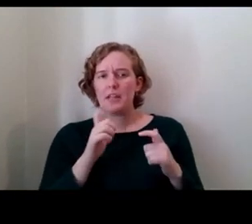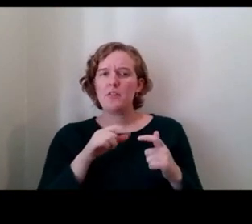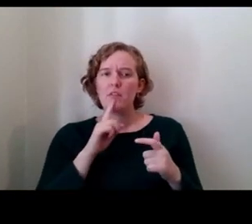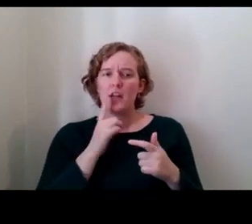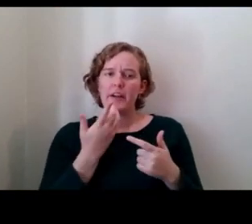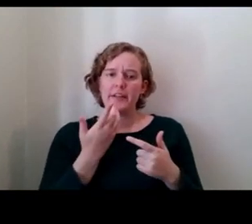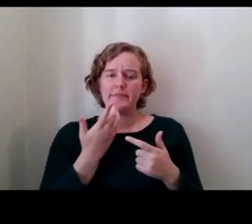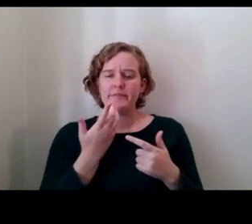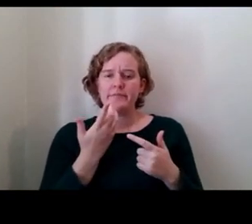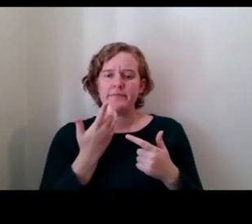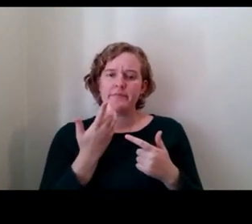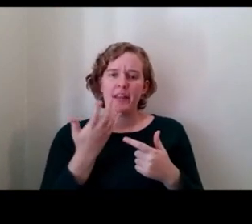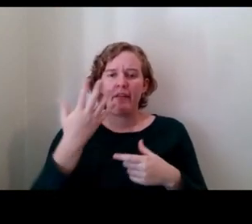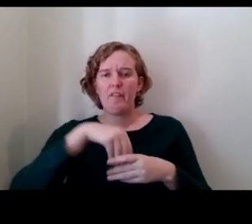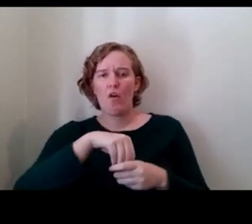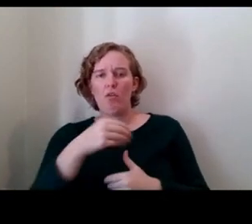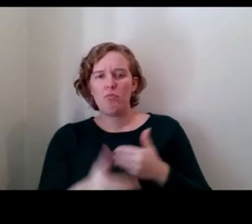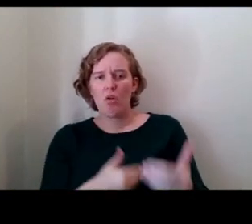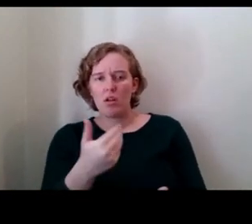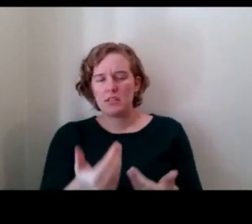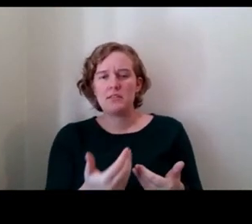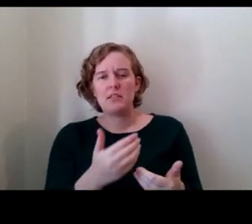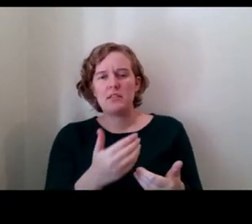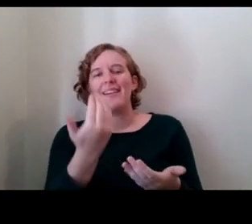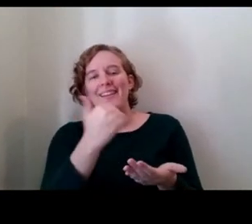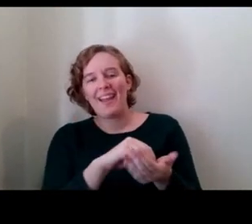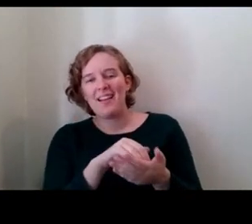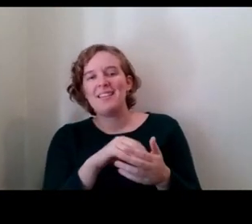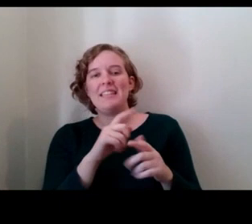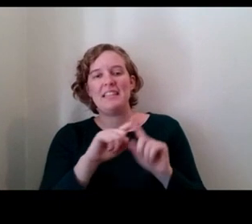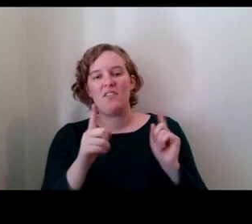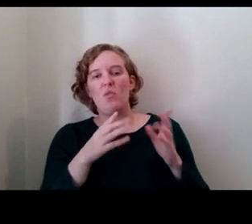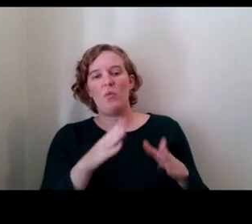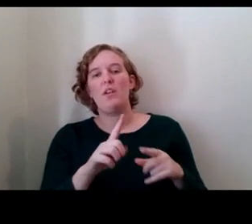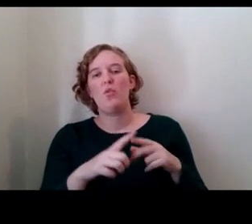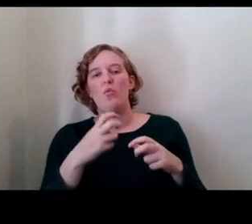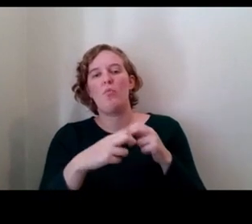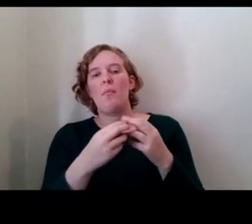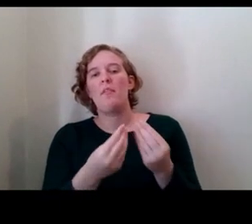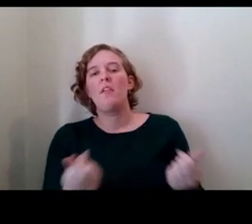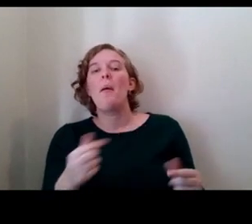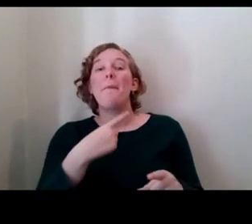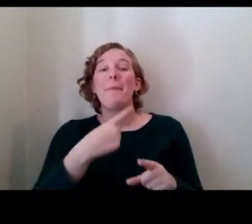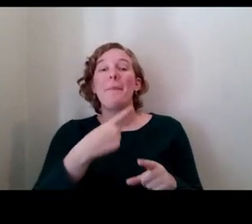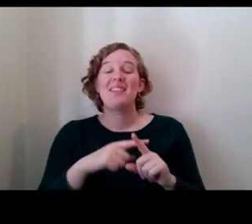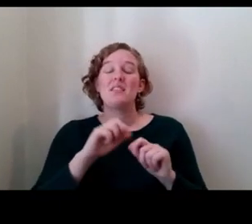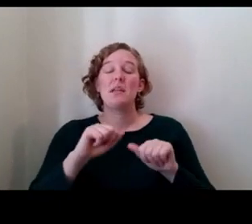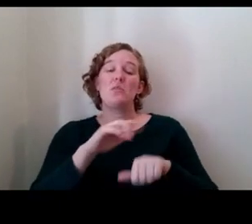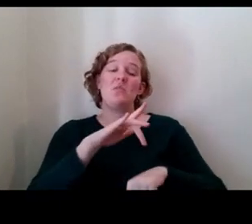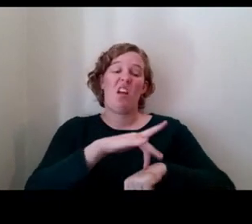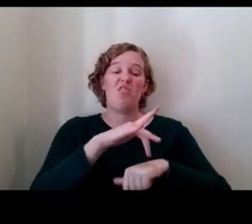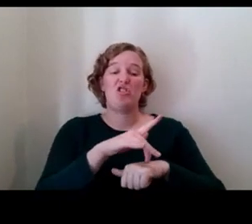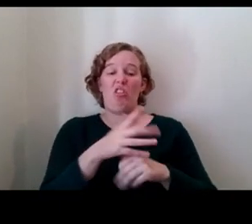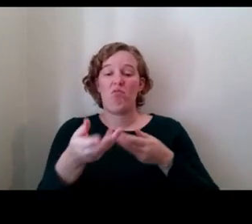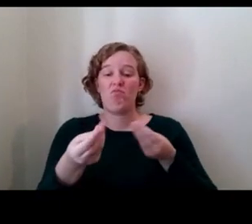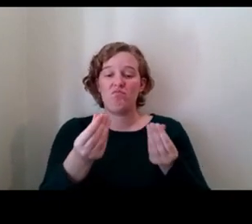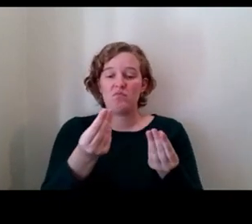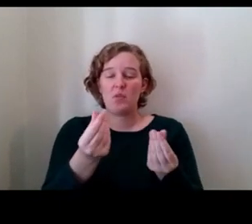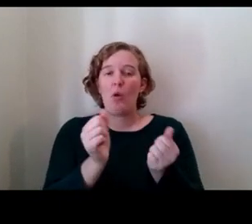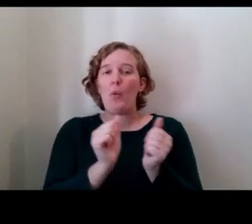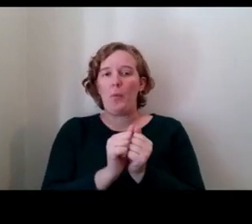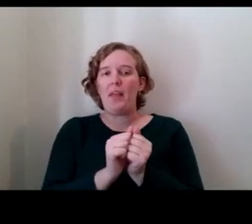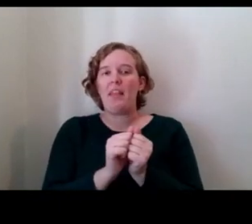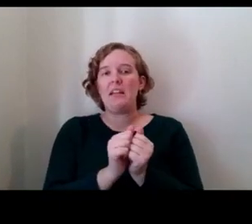way of problem solving. And of course, the tangible, tactile nature of the physical devices, the students find it